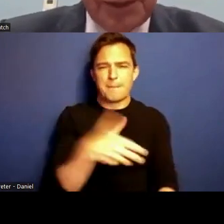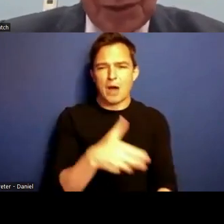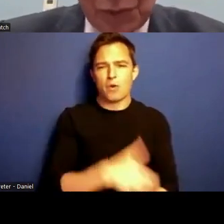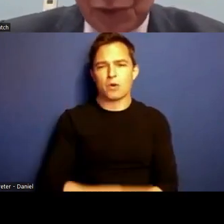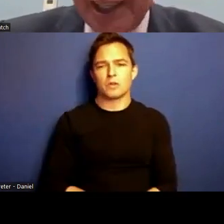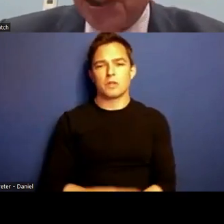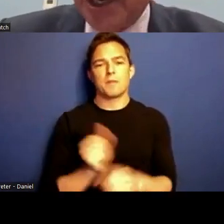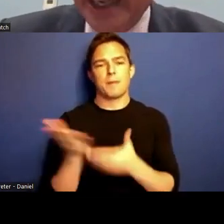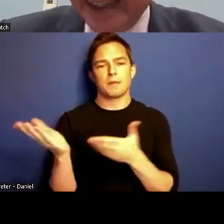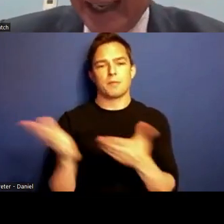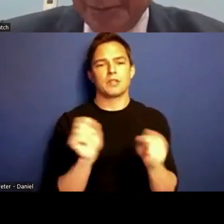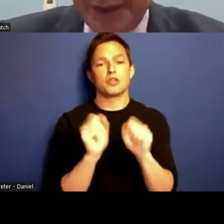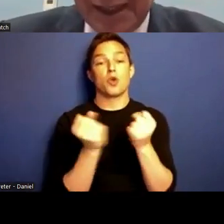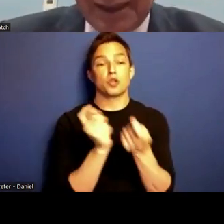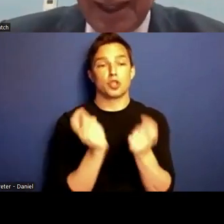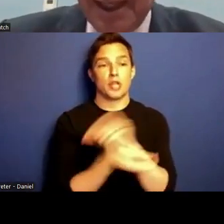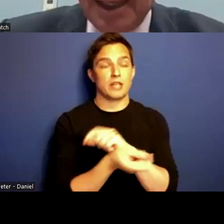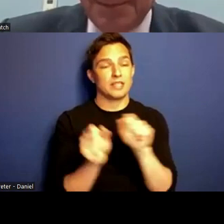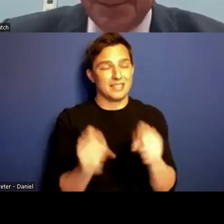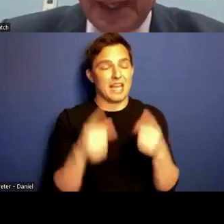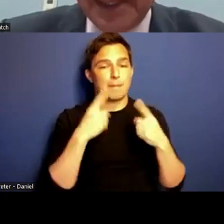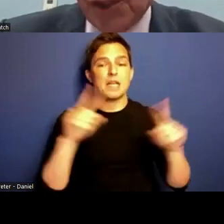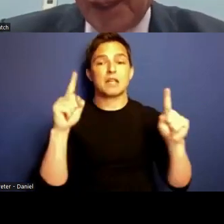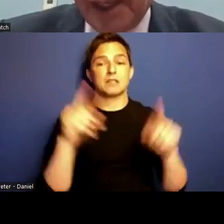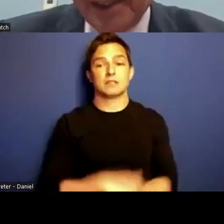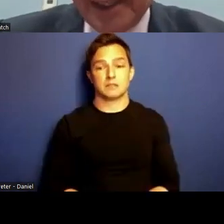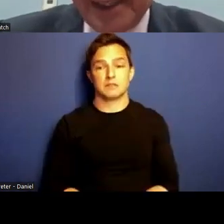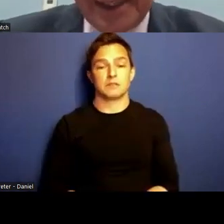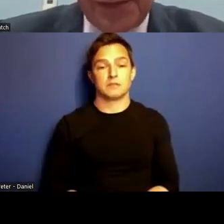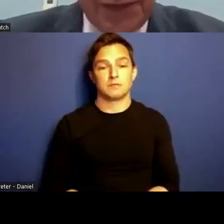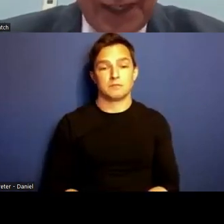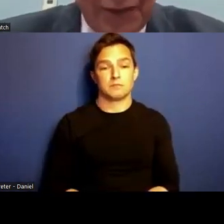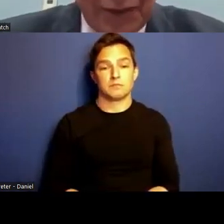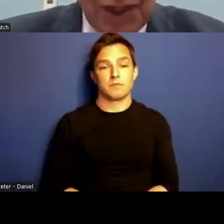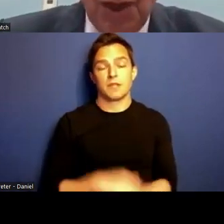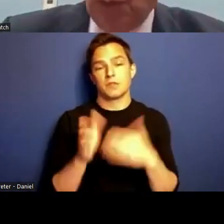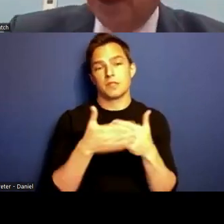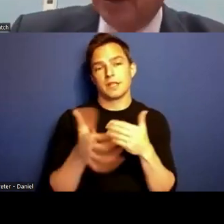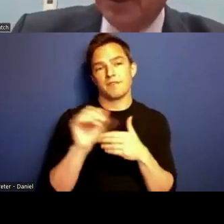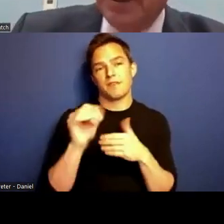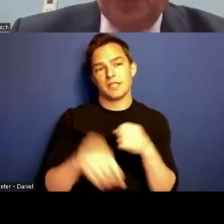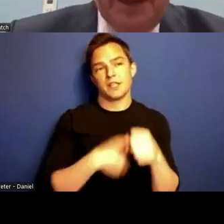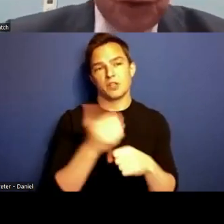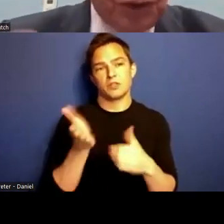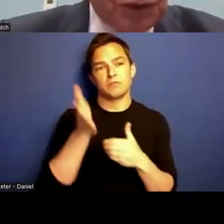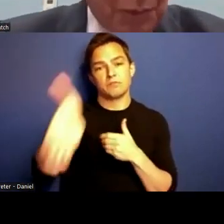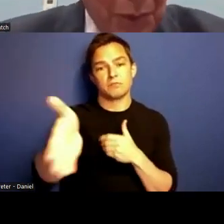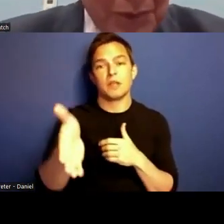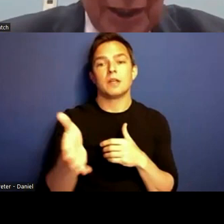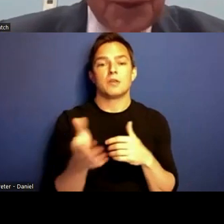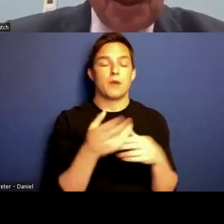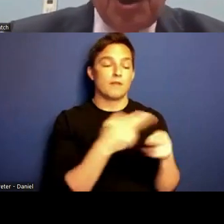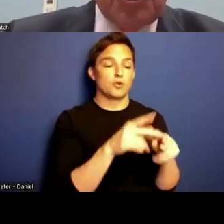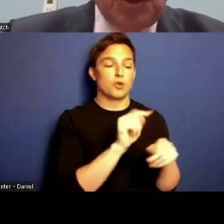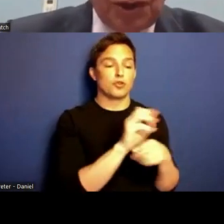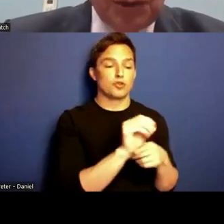bring about social change, and it can be done. And so I think the next 50 years we have short-term goals